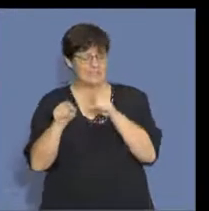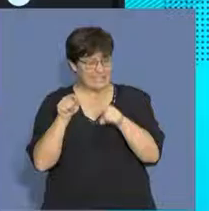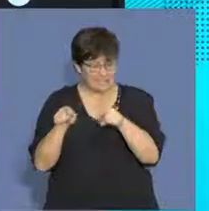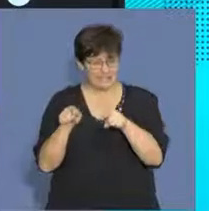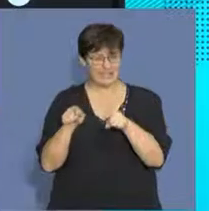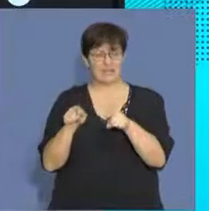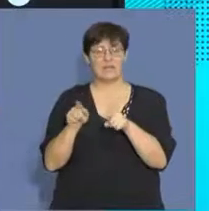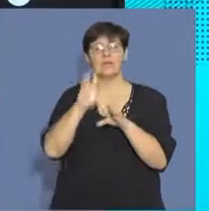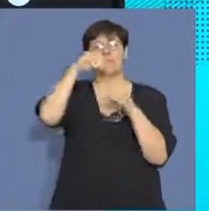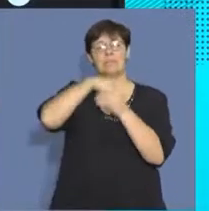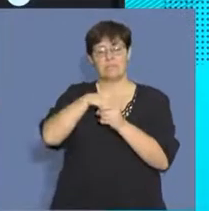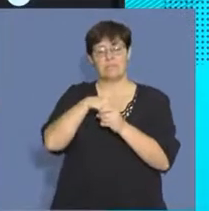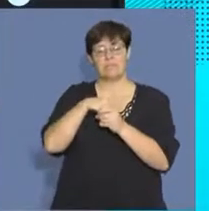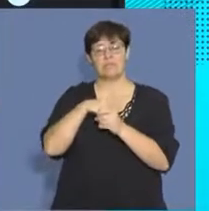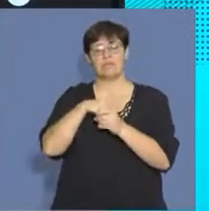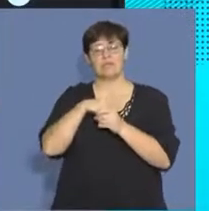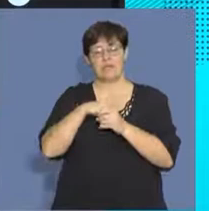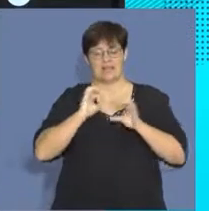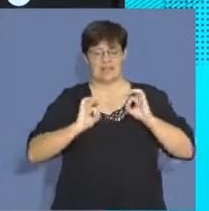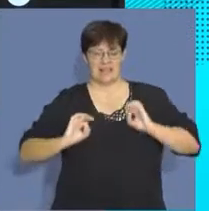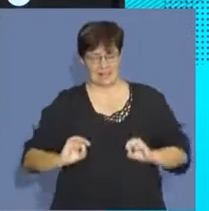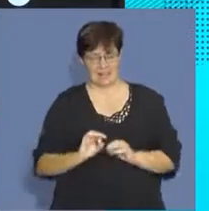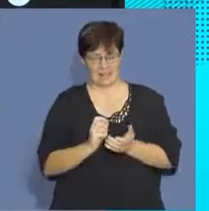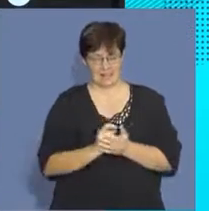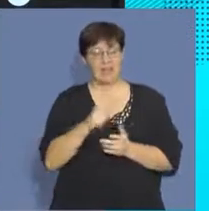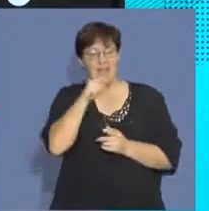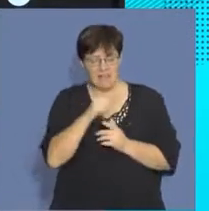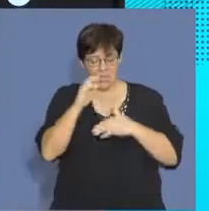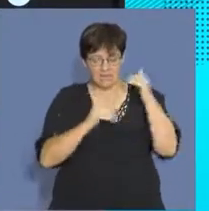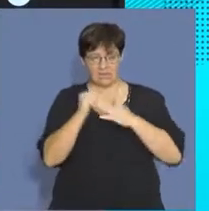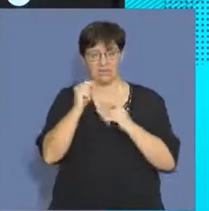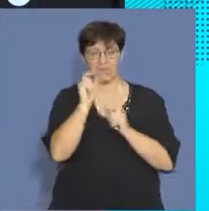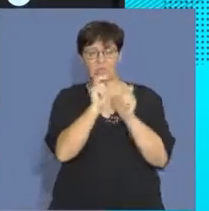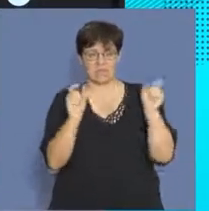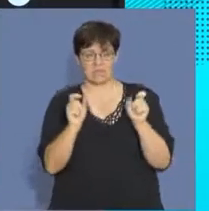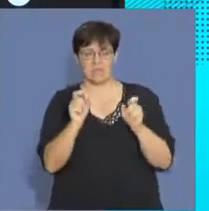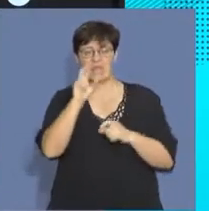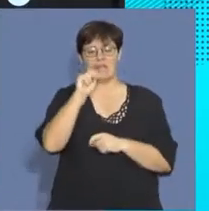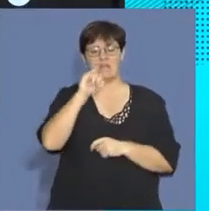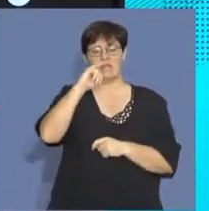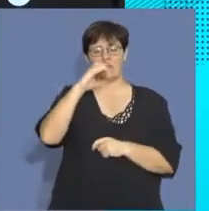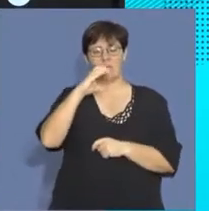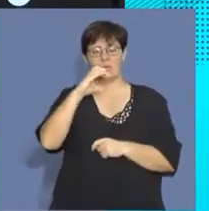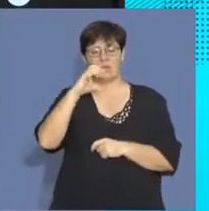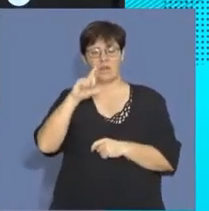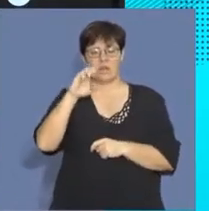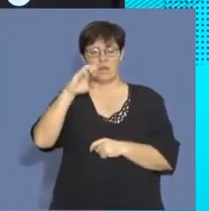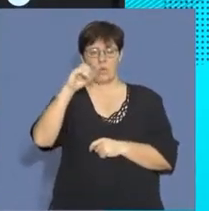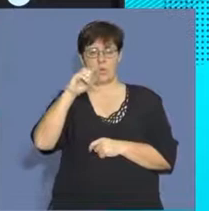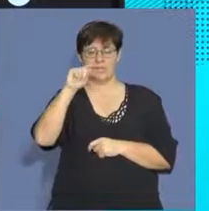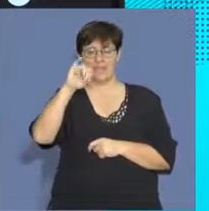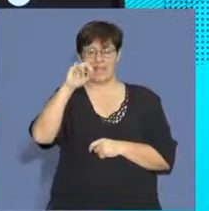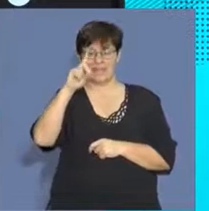acids found in the nucleus. DNA and RNA have building blocks called nucleotides. And these